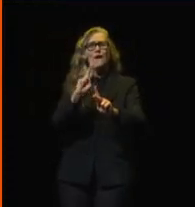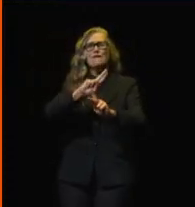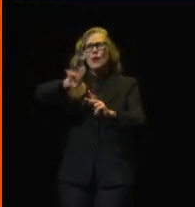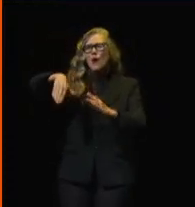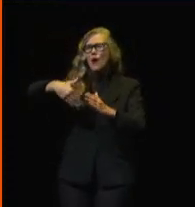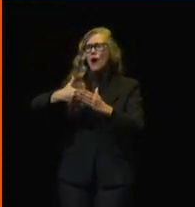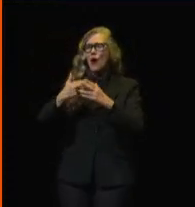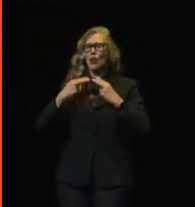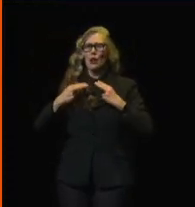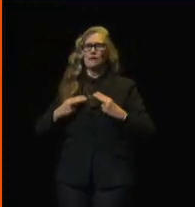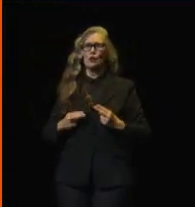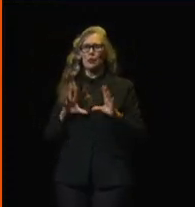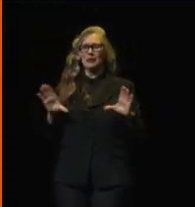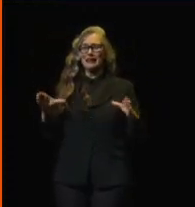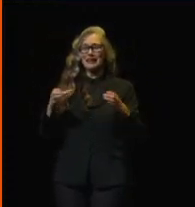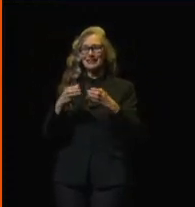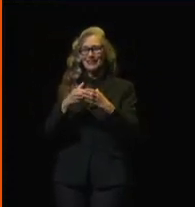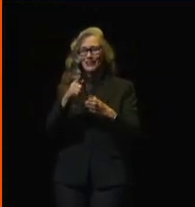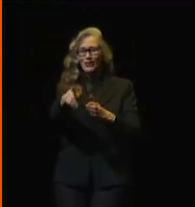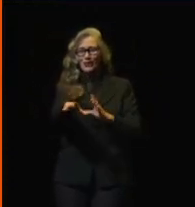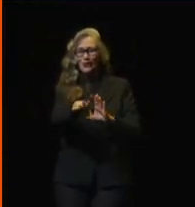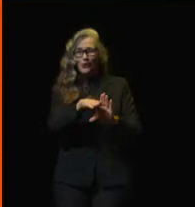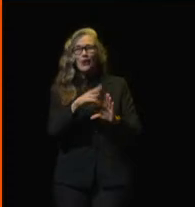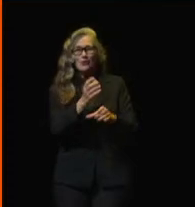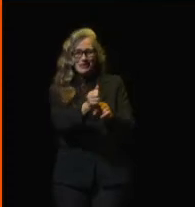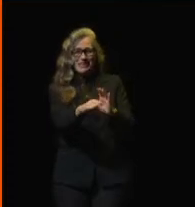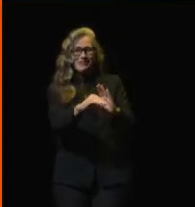him, scheming, one of his favorite words,